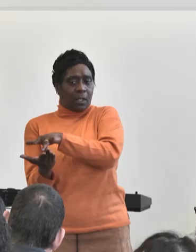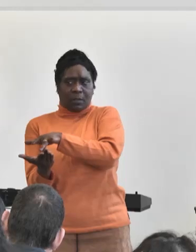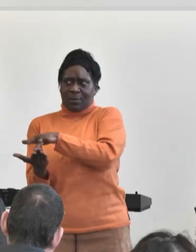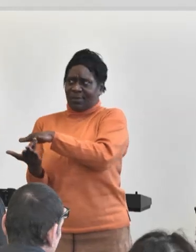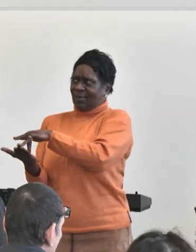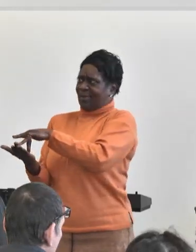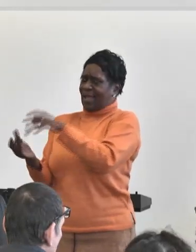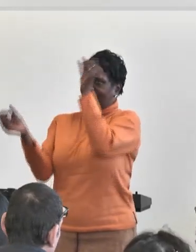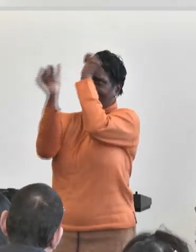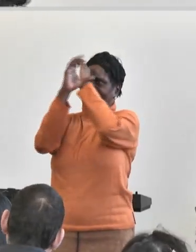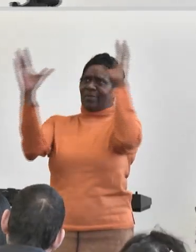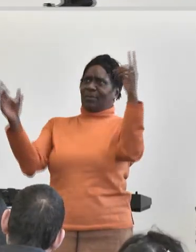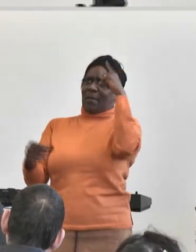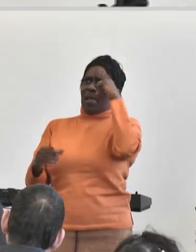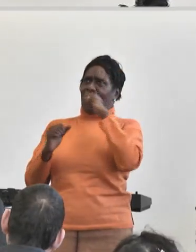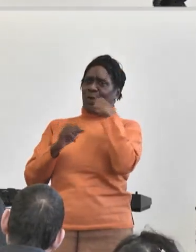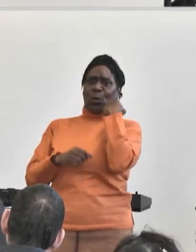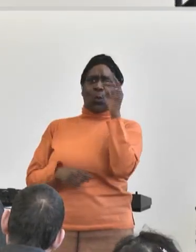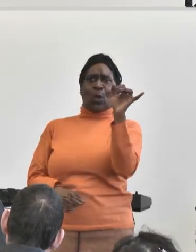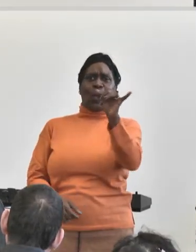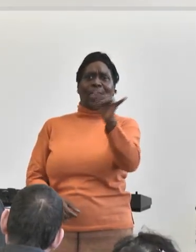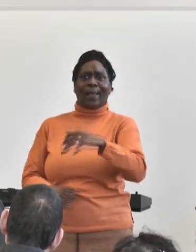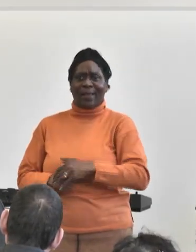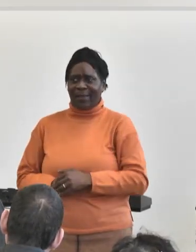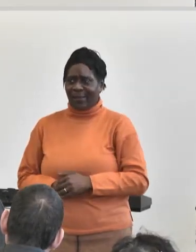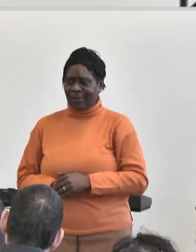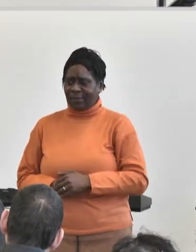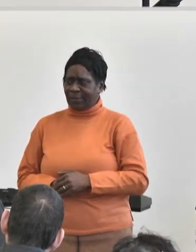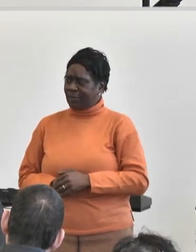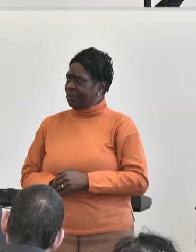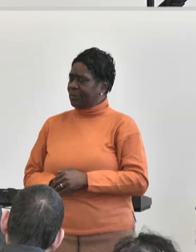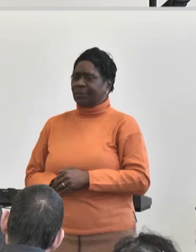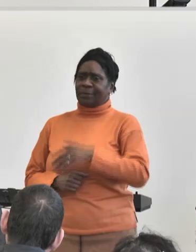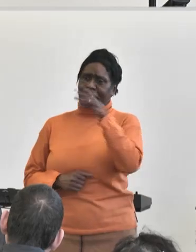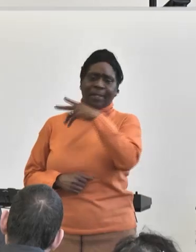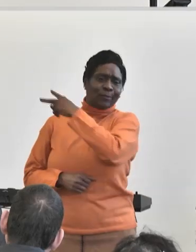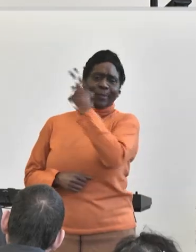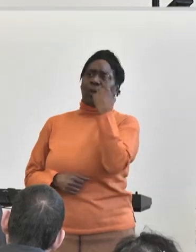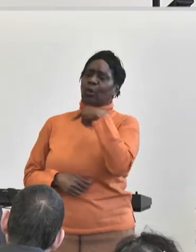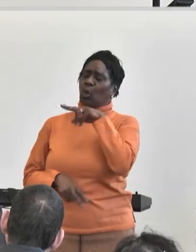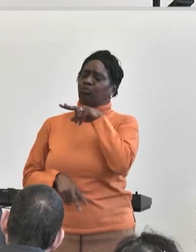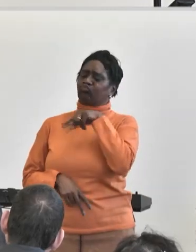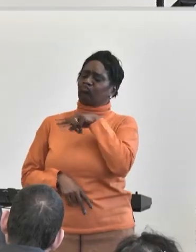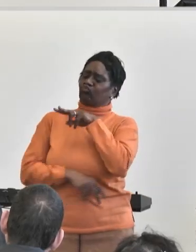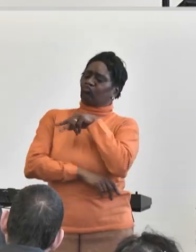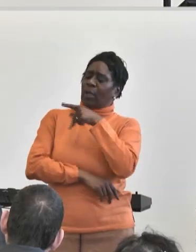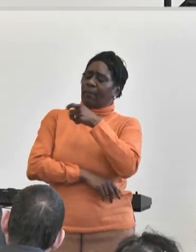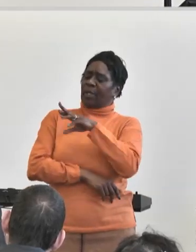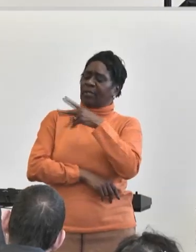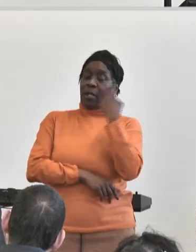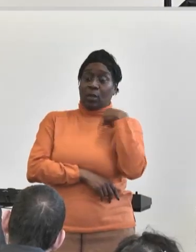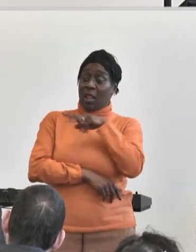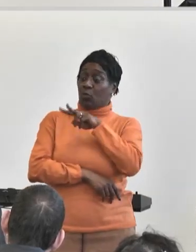And I picture in my mind, you know, just guys sitting here like this, you know, looking down their nose at Peter and